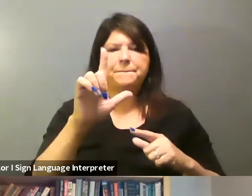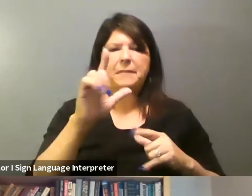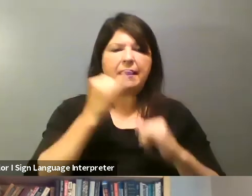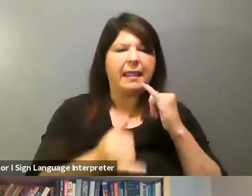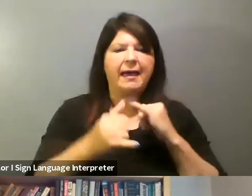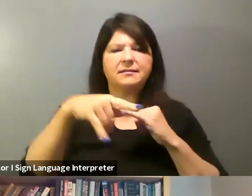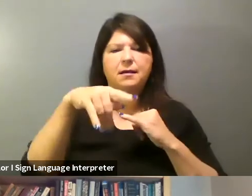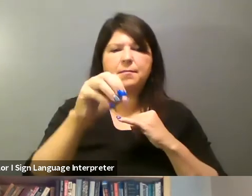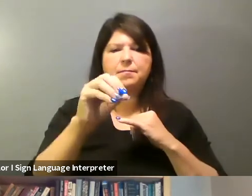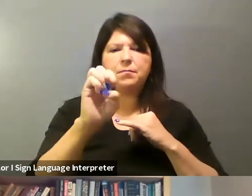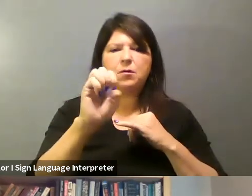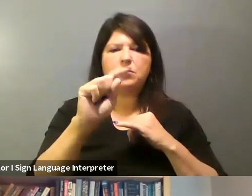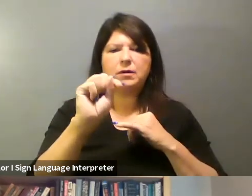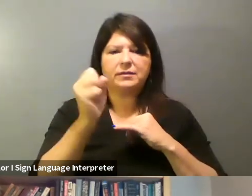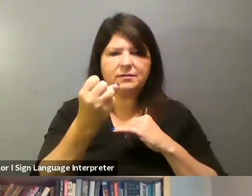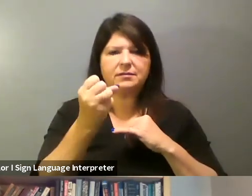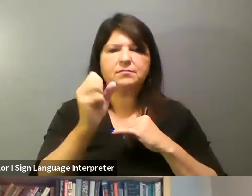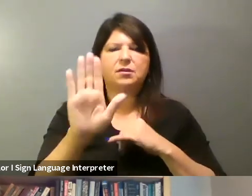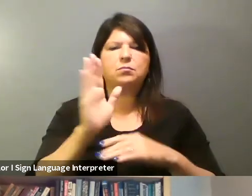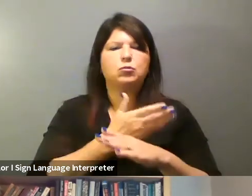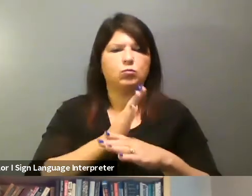a lot of like